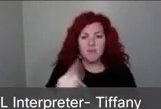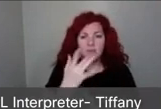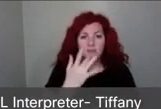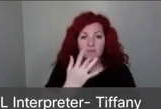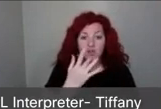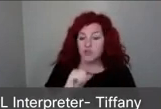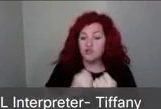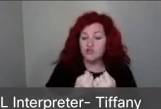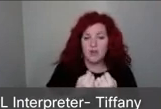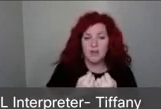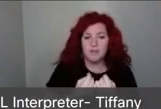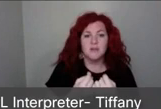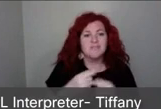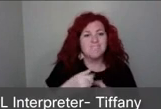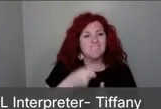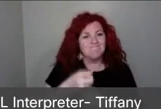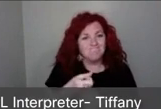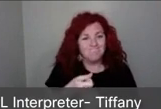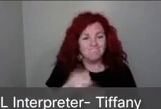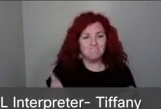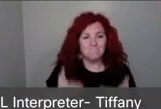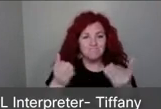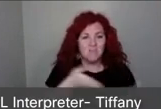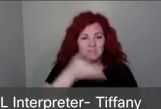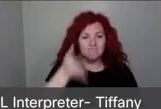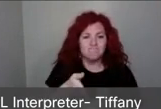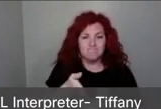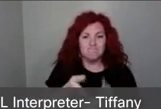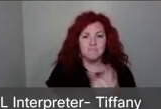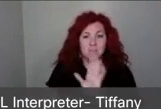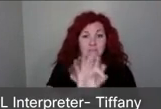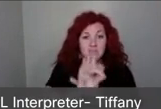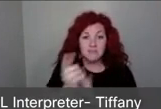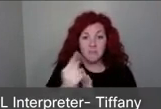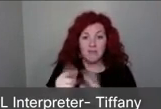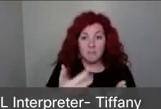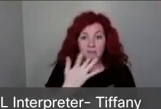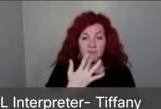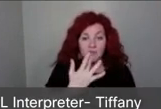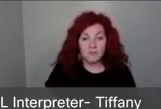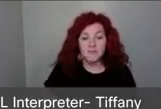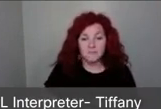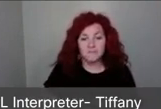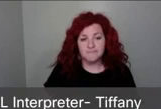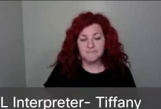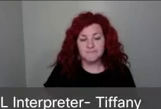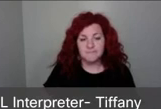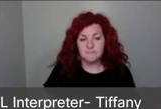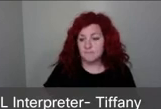would negatively impact the tribe's ability to elect a candidate of choice. As the chairwoman was